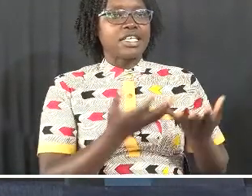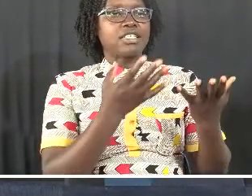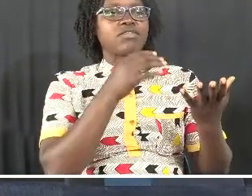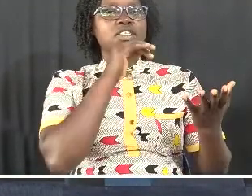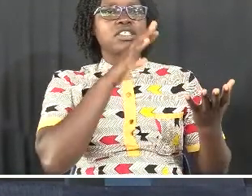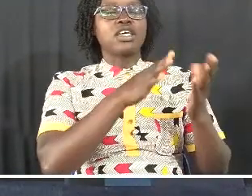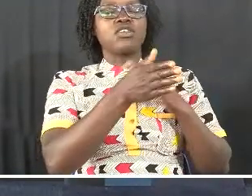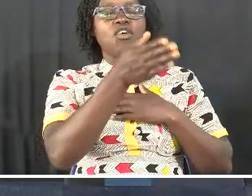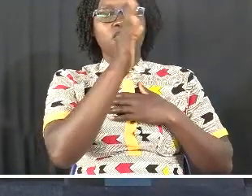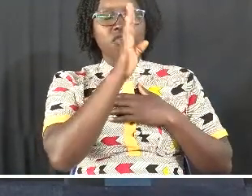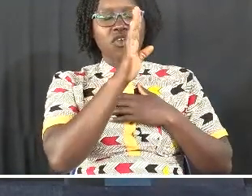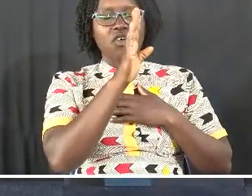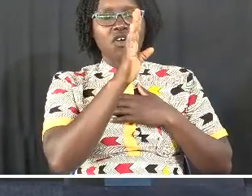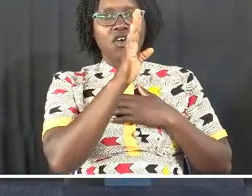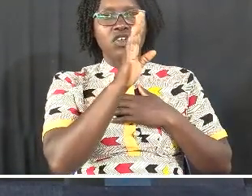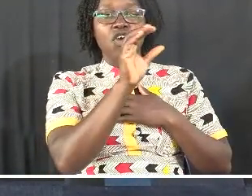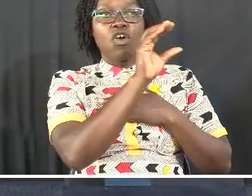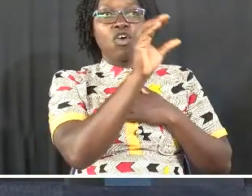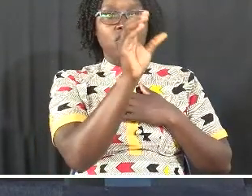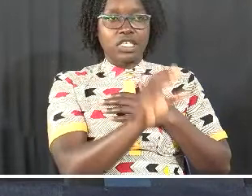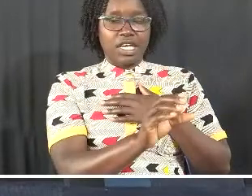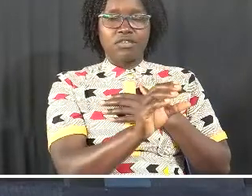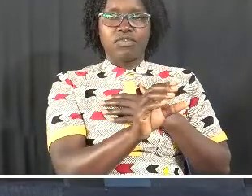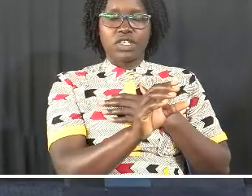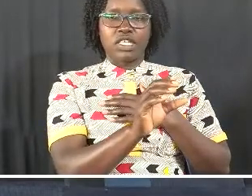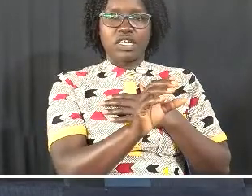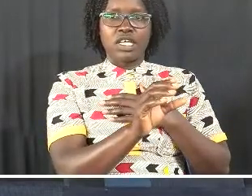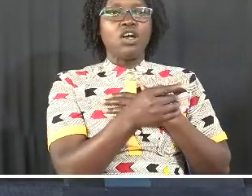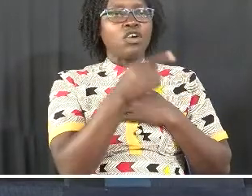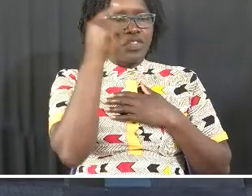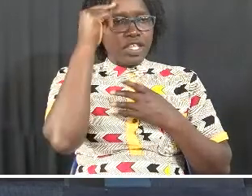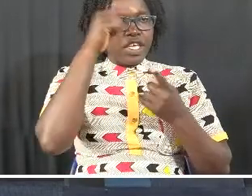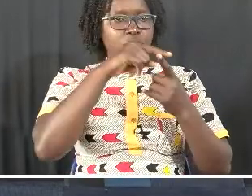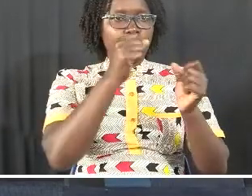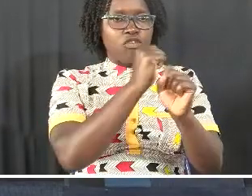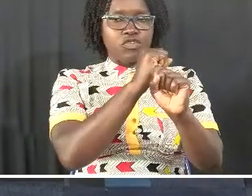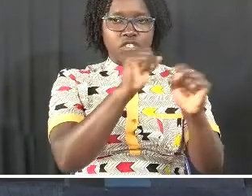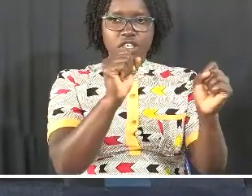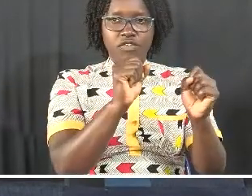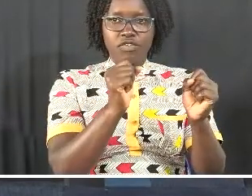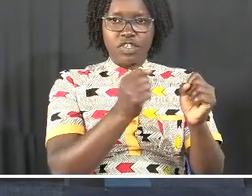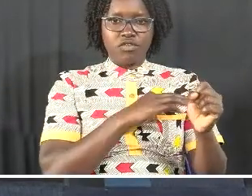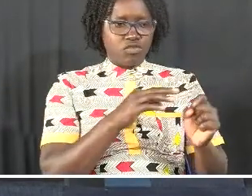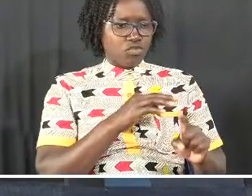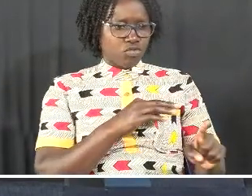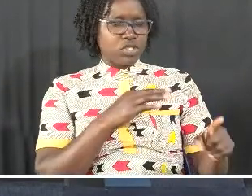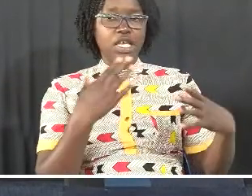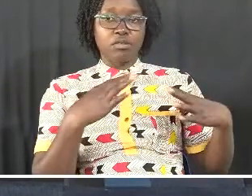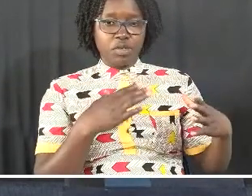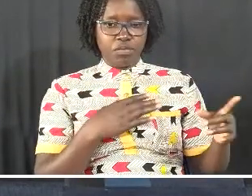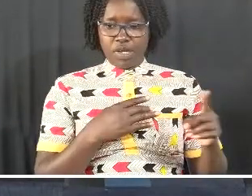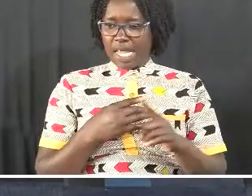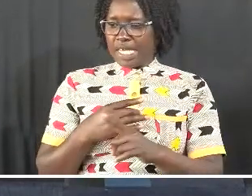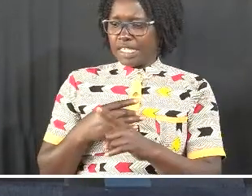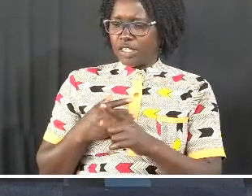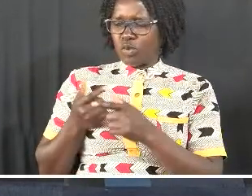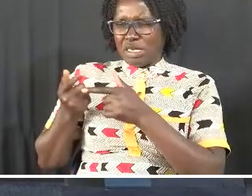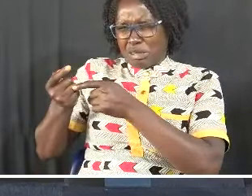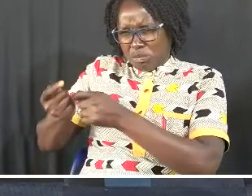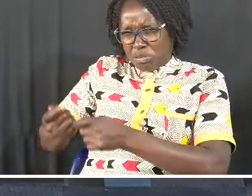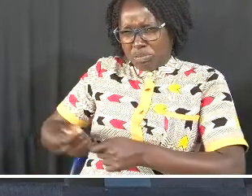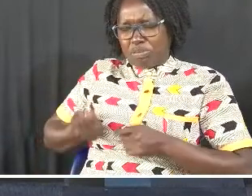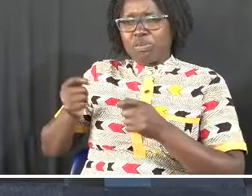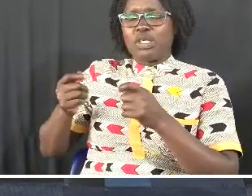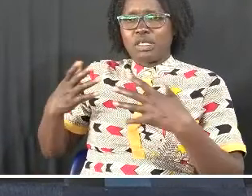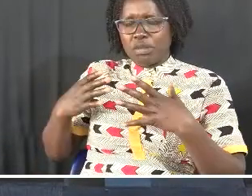God on Calvary for the sake of saving souls. Another group is dragging those who